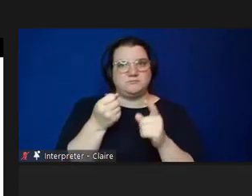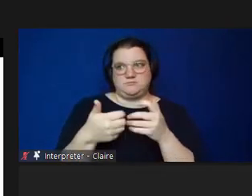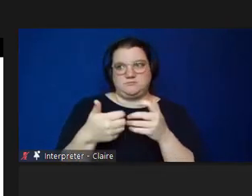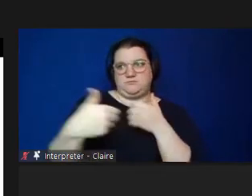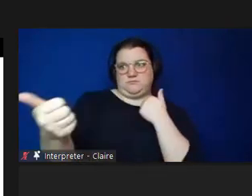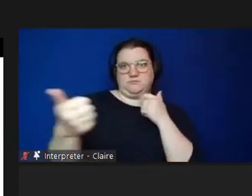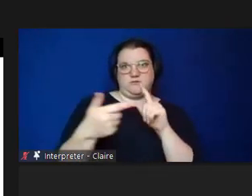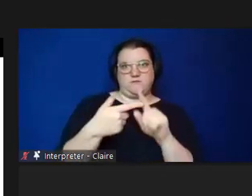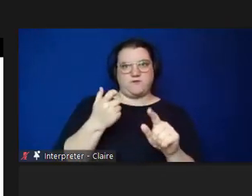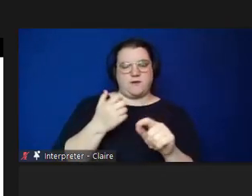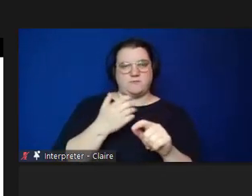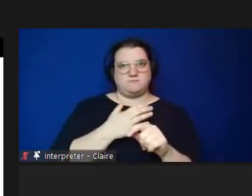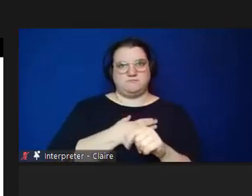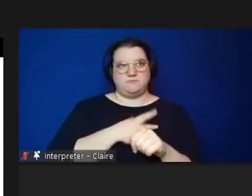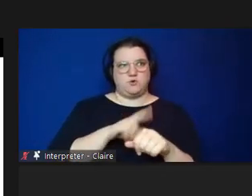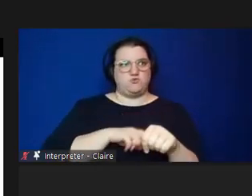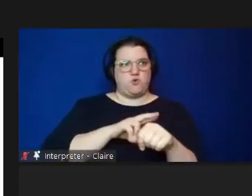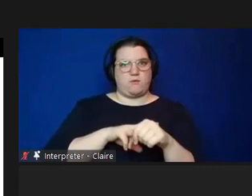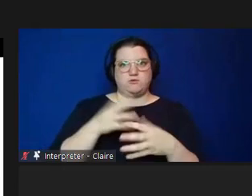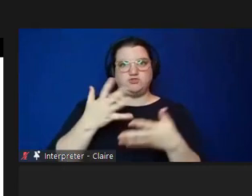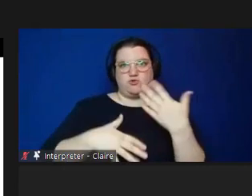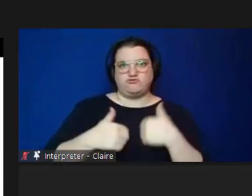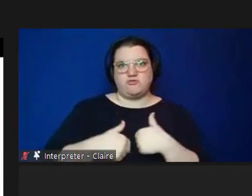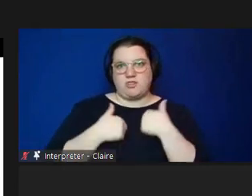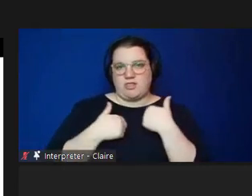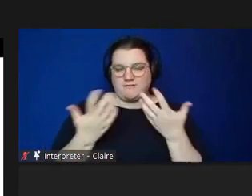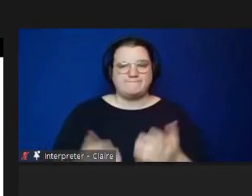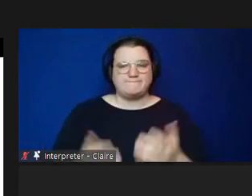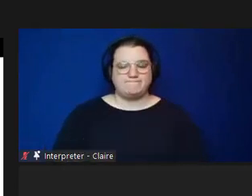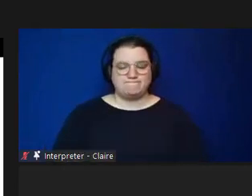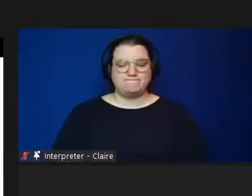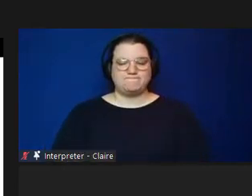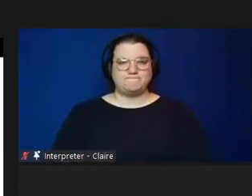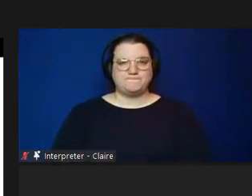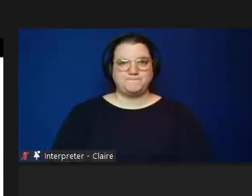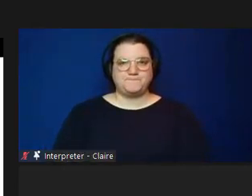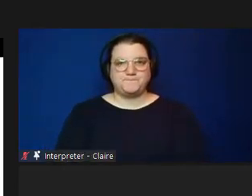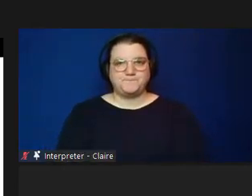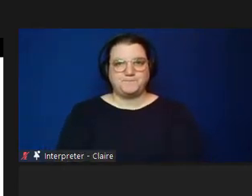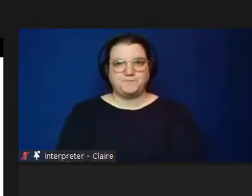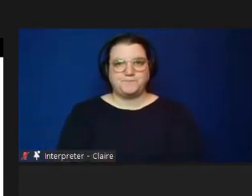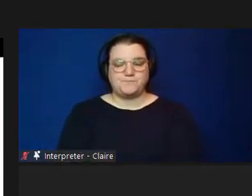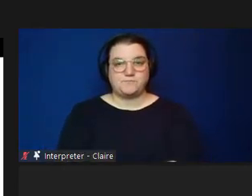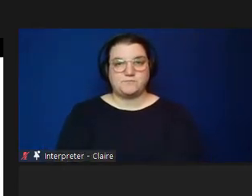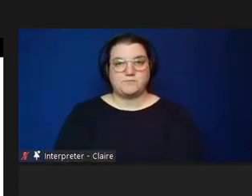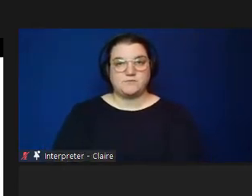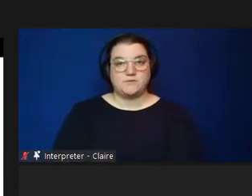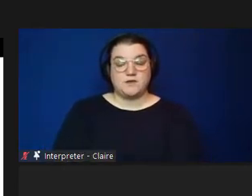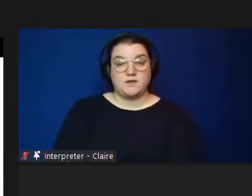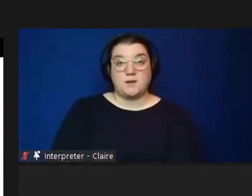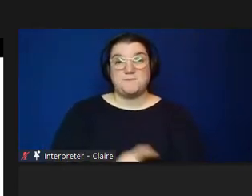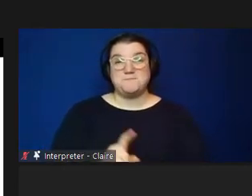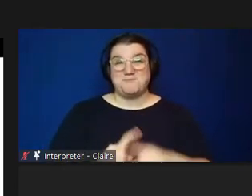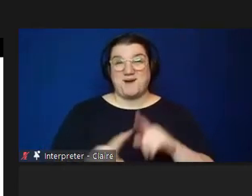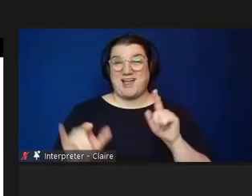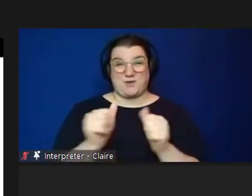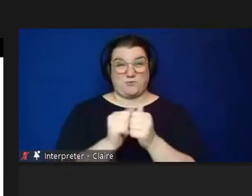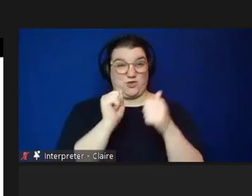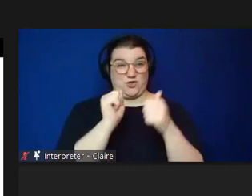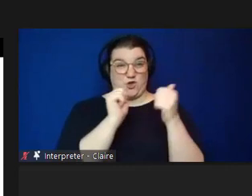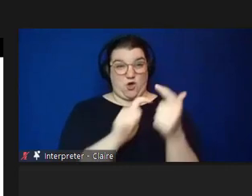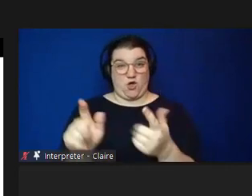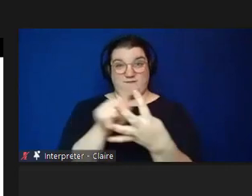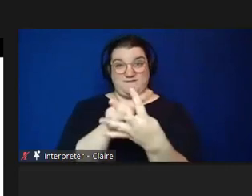your normal social life. But as with all of these areas, we have to look at how